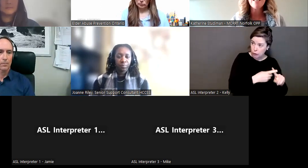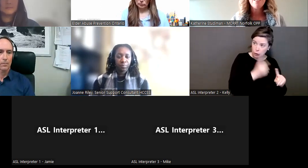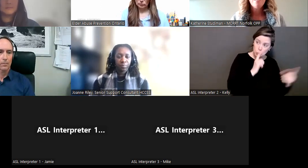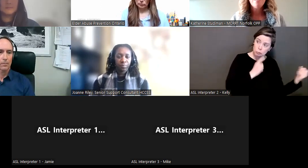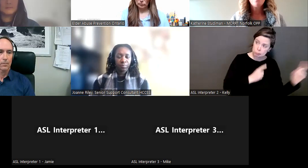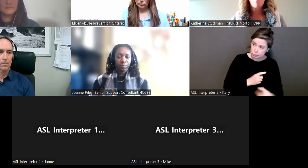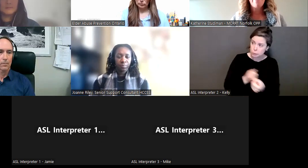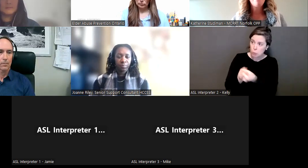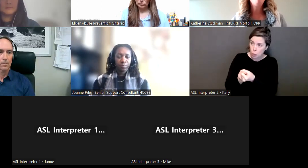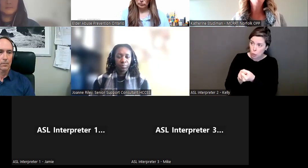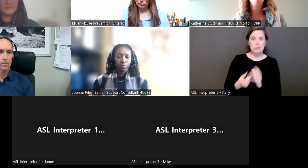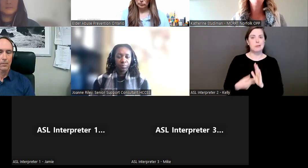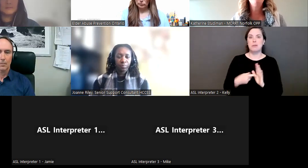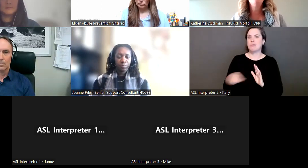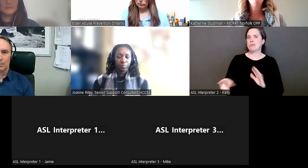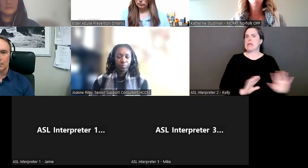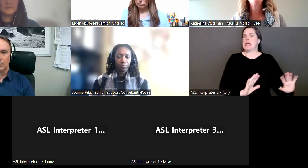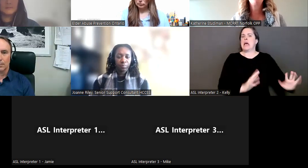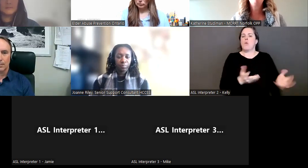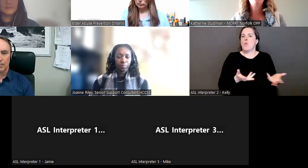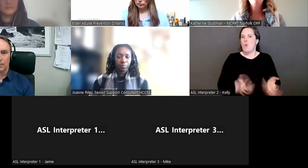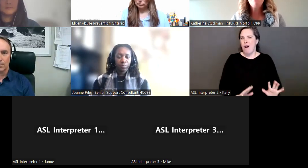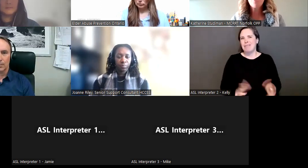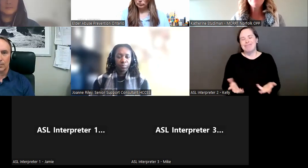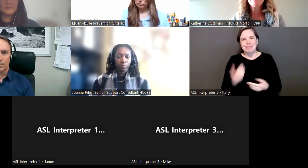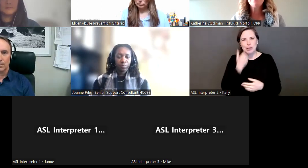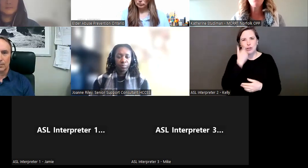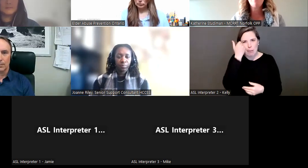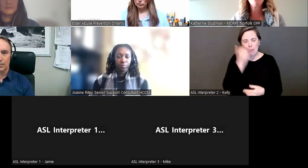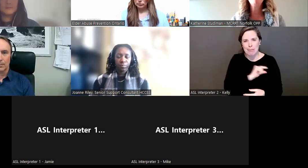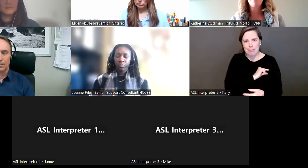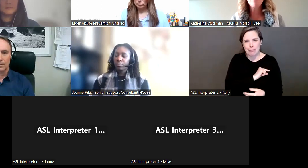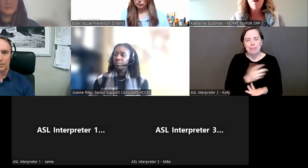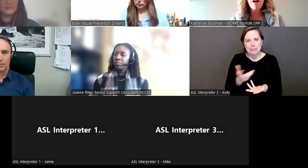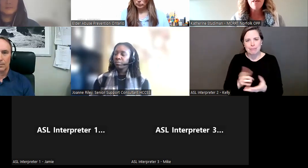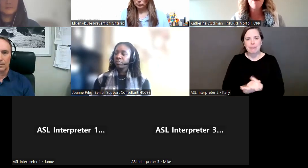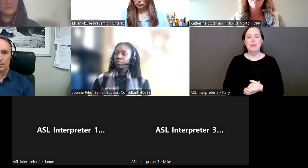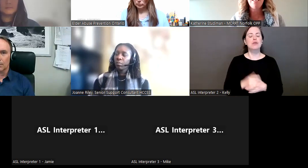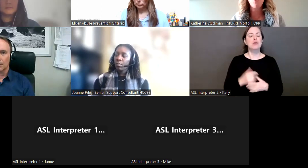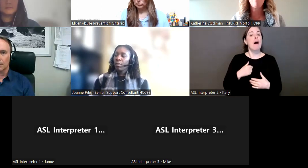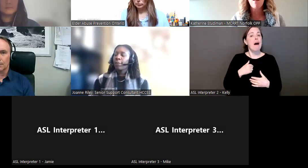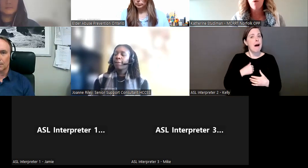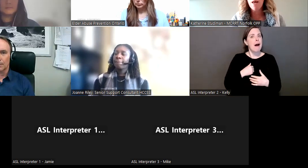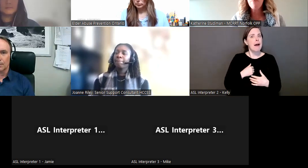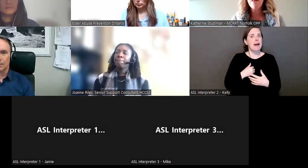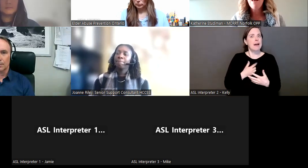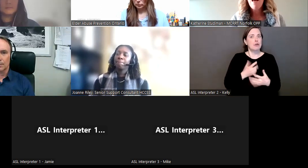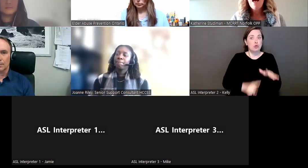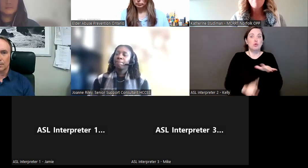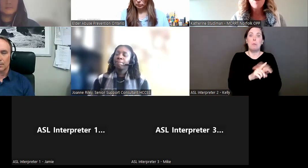that. So I have the ability, so I'm there in the crisis situation, but I also have the ability to follow